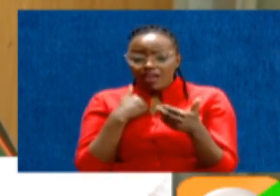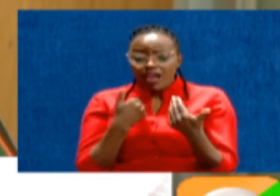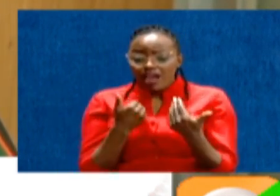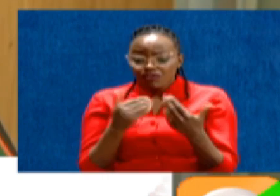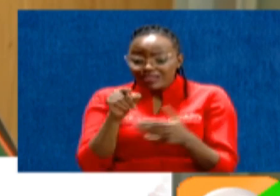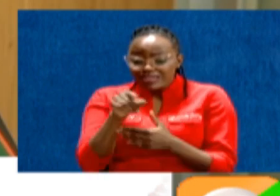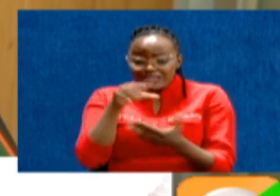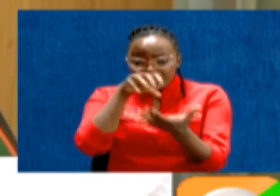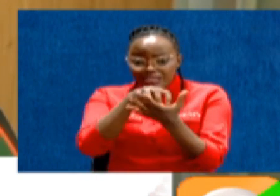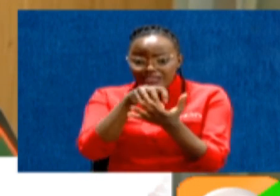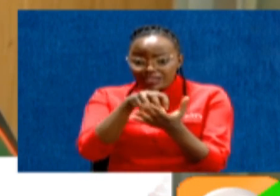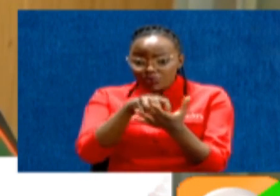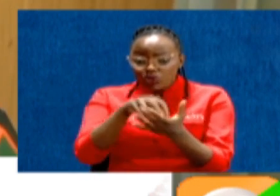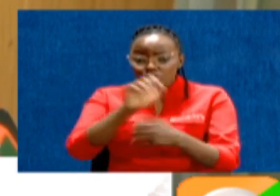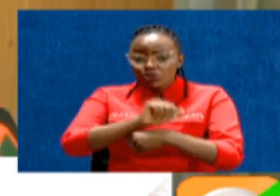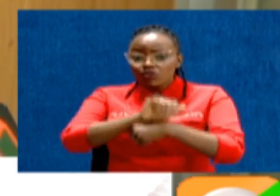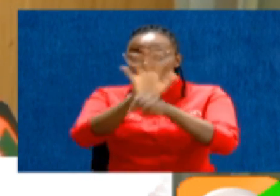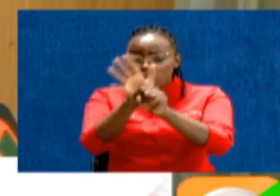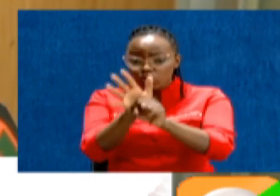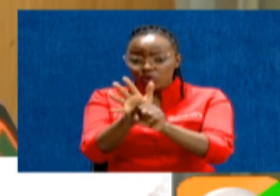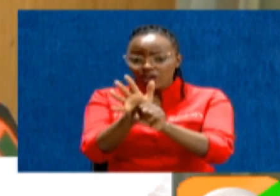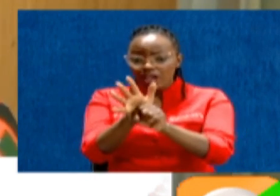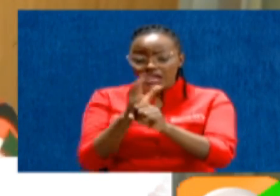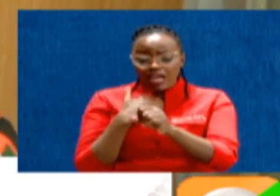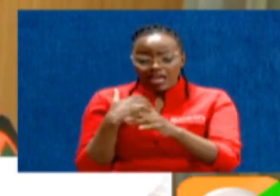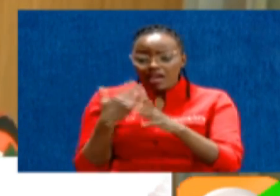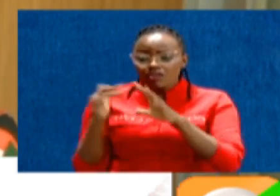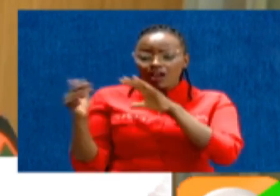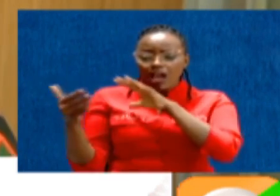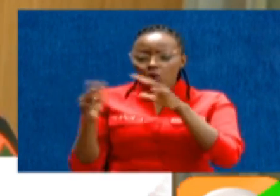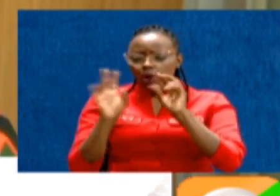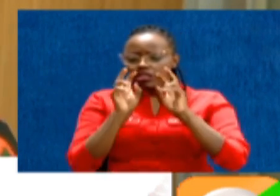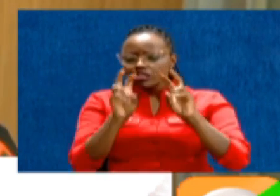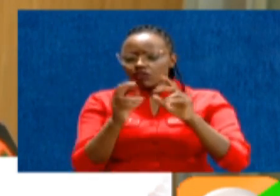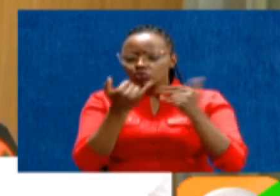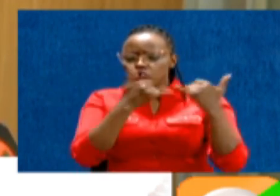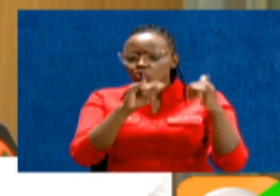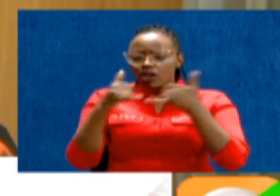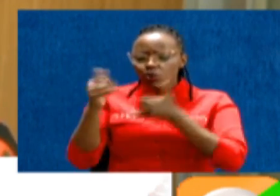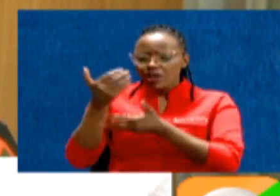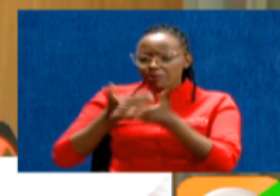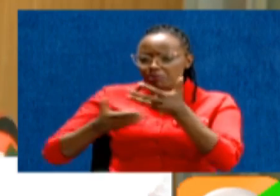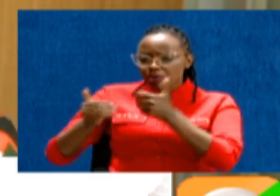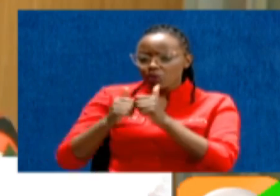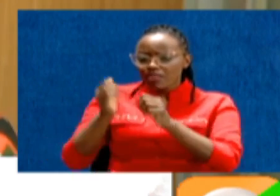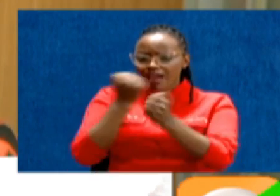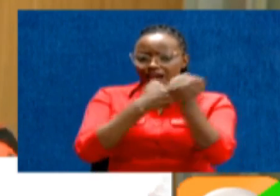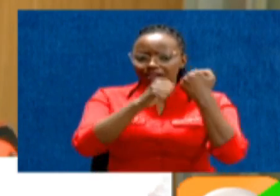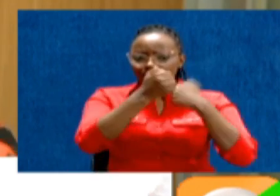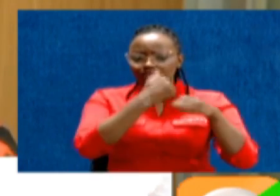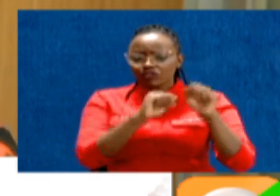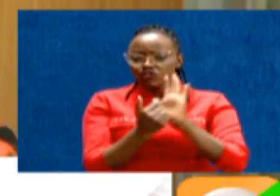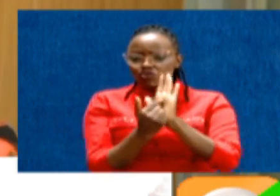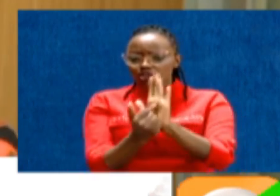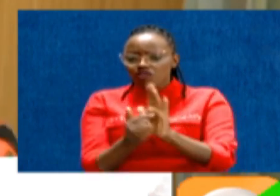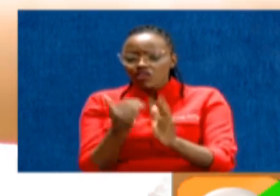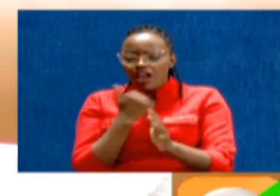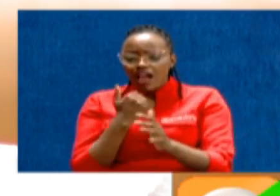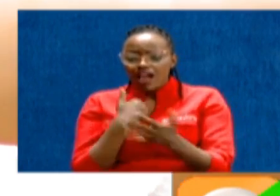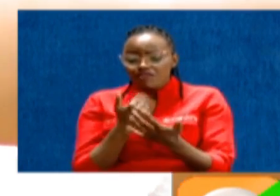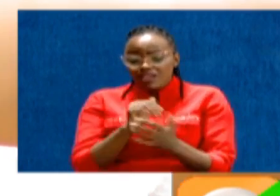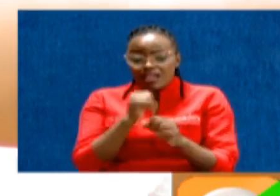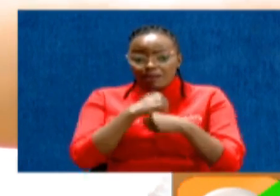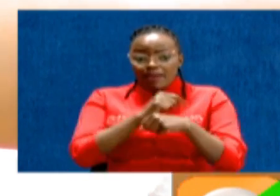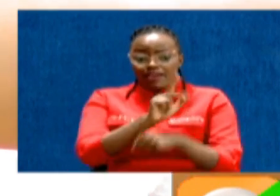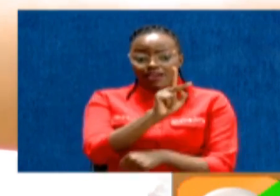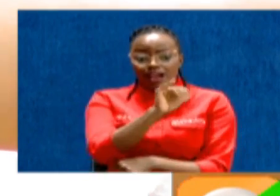of the corona pandemic. Engage in activities with them, such as making a kite. Parents are